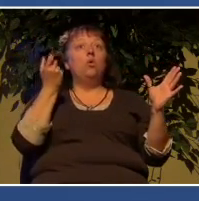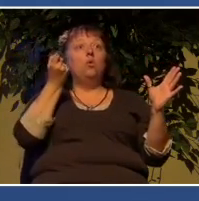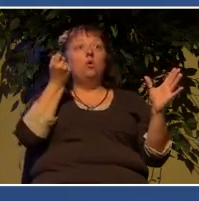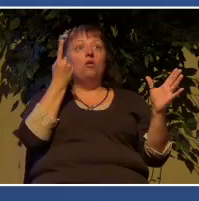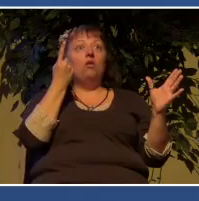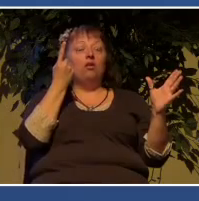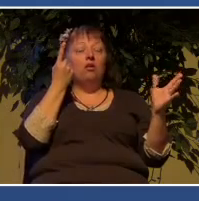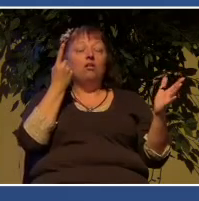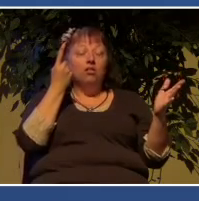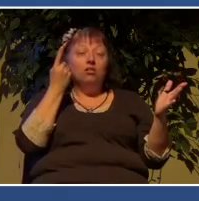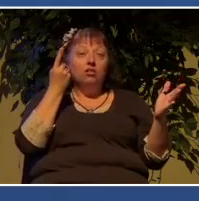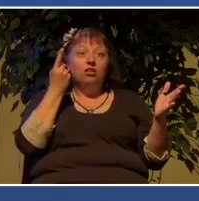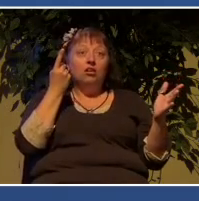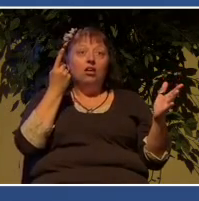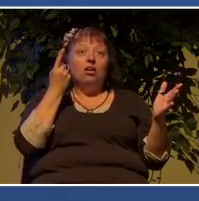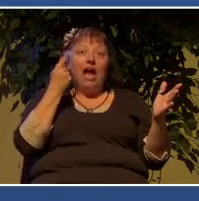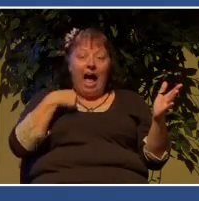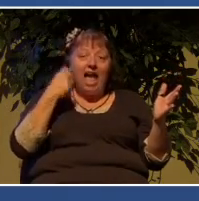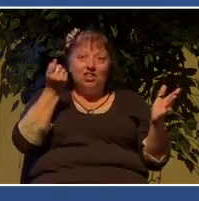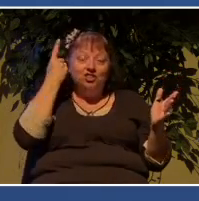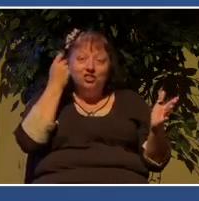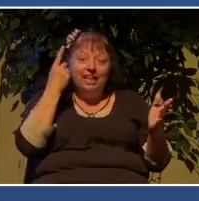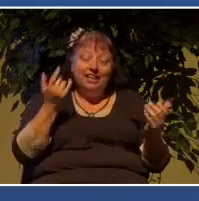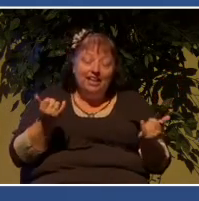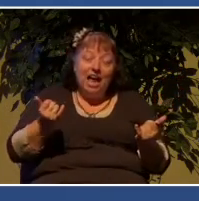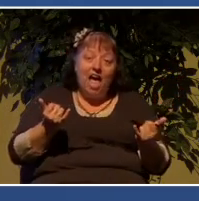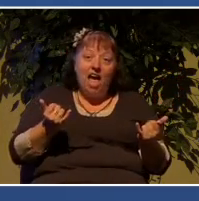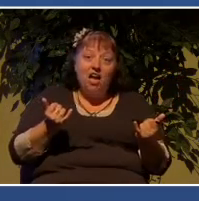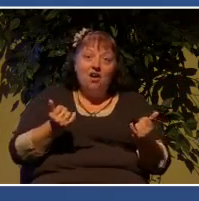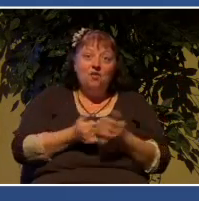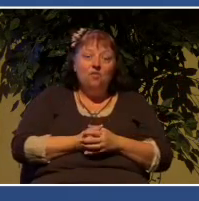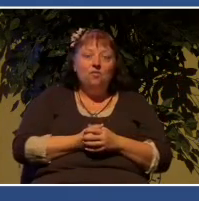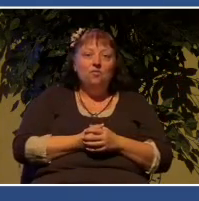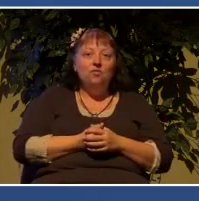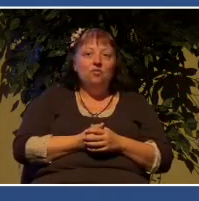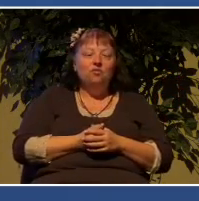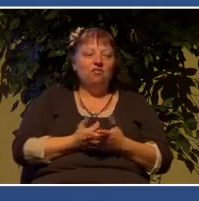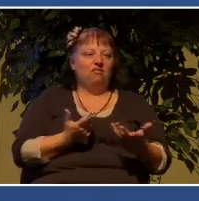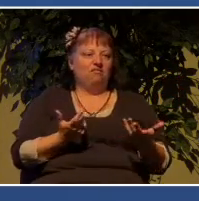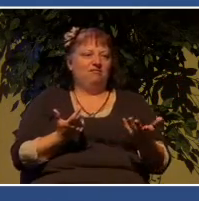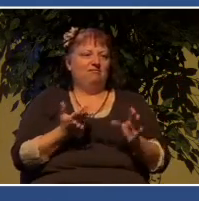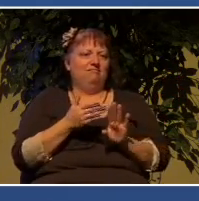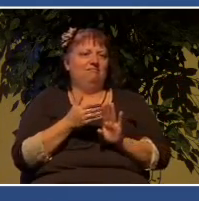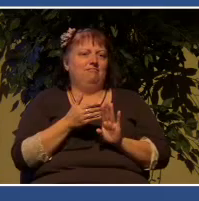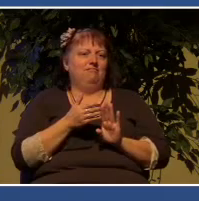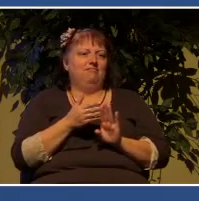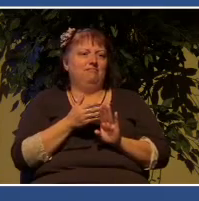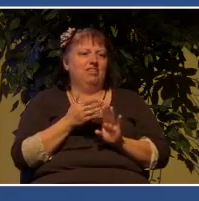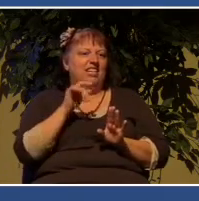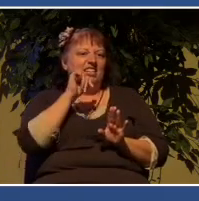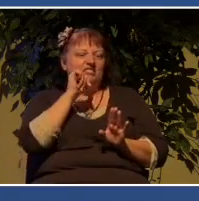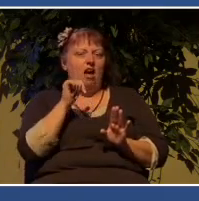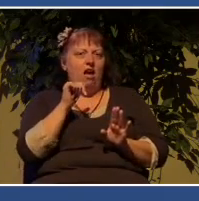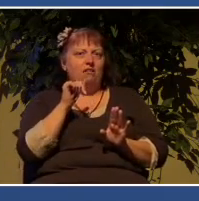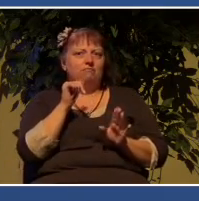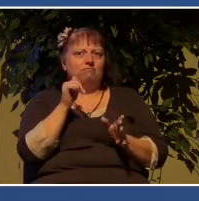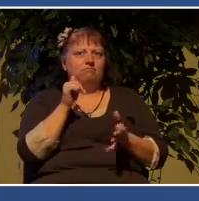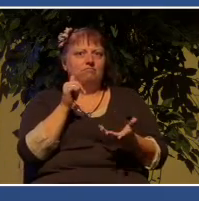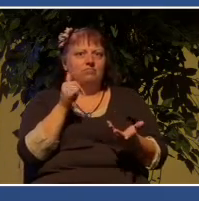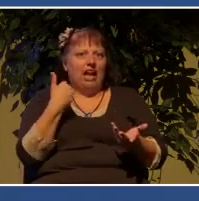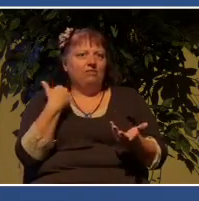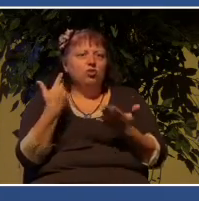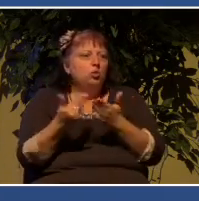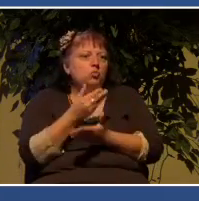all of a sudden you see it. And it's not like you knew anything in addition to what you had before, but you